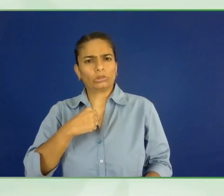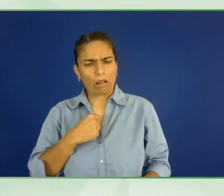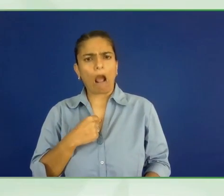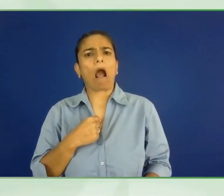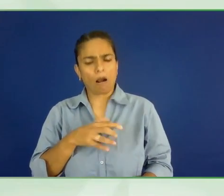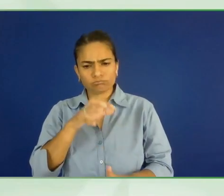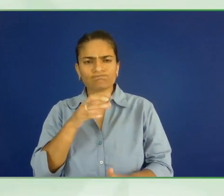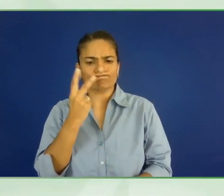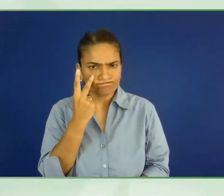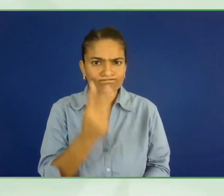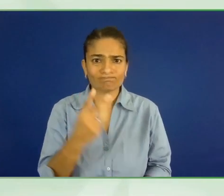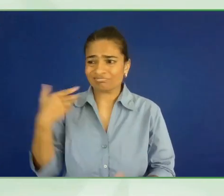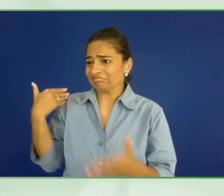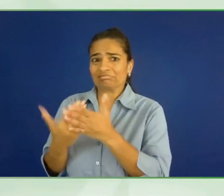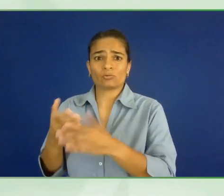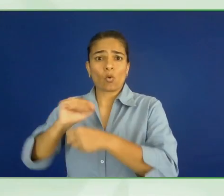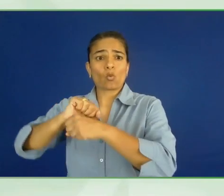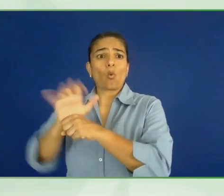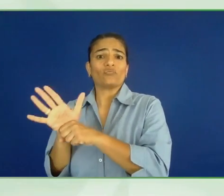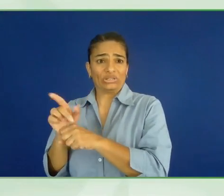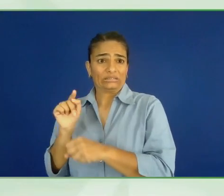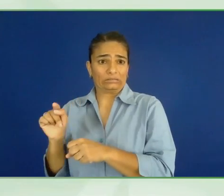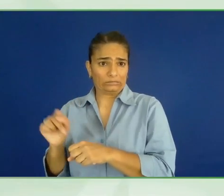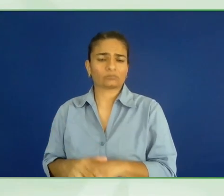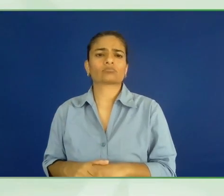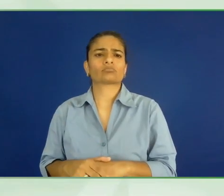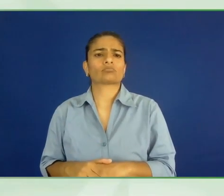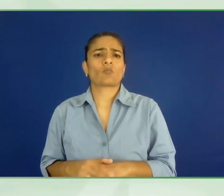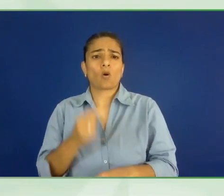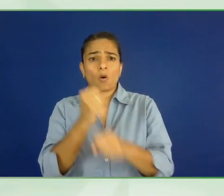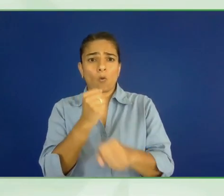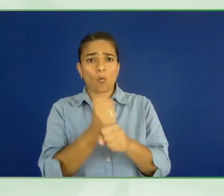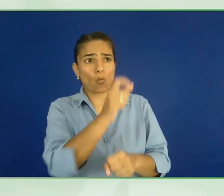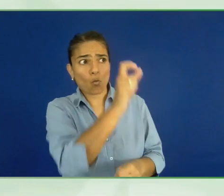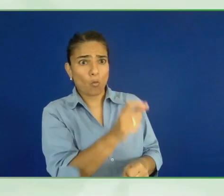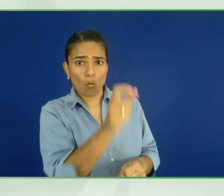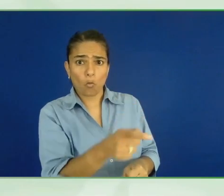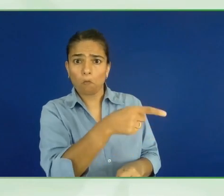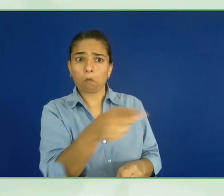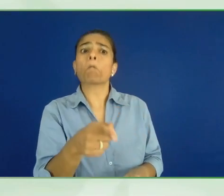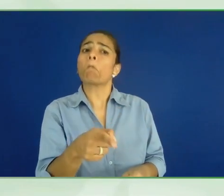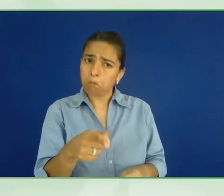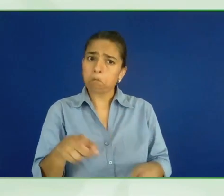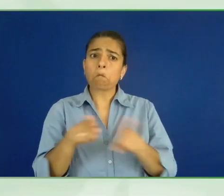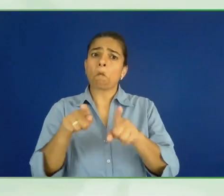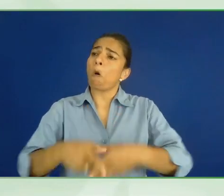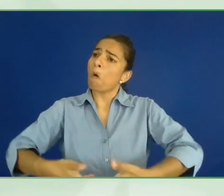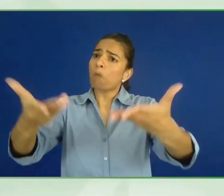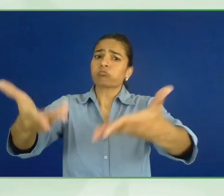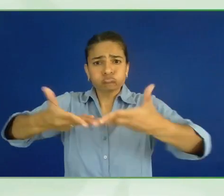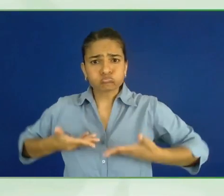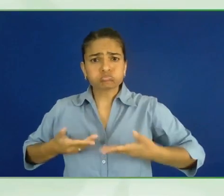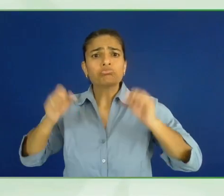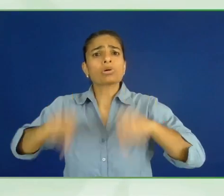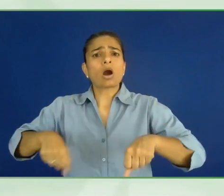actually open to remote work, which can maybe provide some different opportunities for job seekers if that's a good